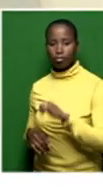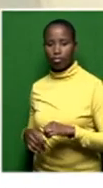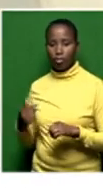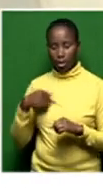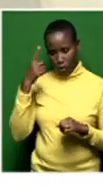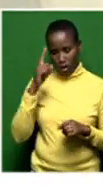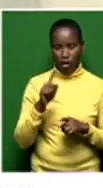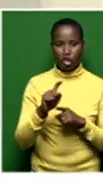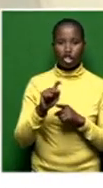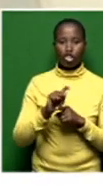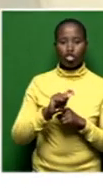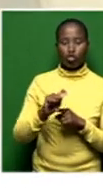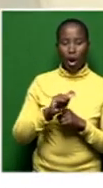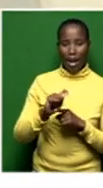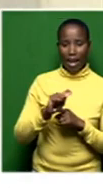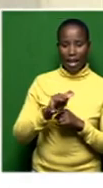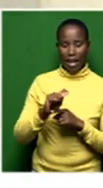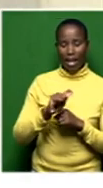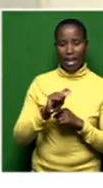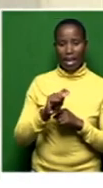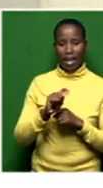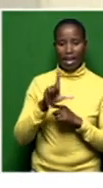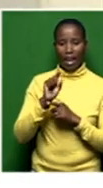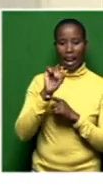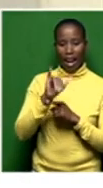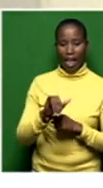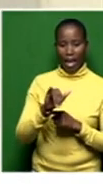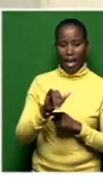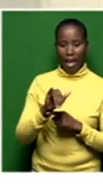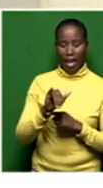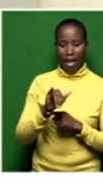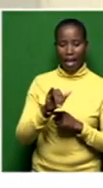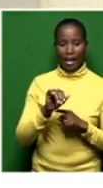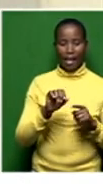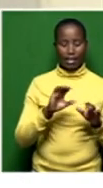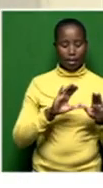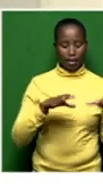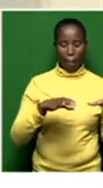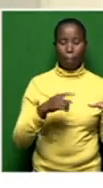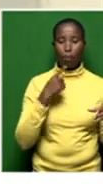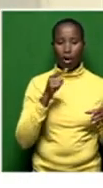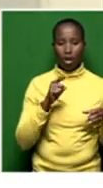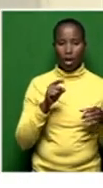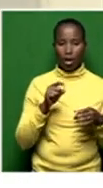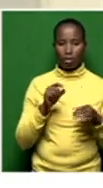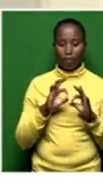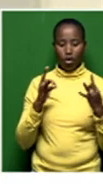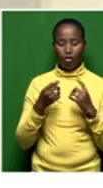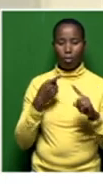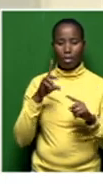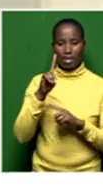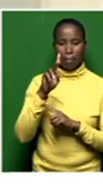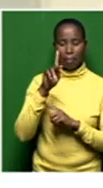layoff scheme was a brainchild of the Labour Forum at the DPE, where we were trying to mitigate